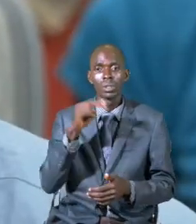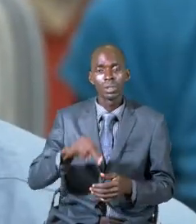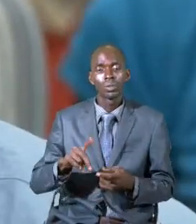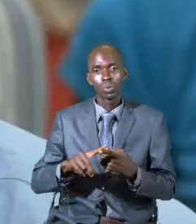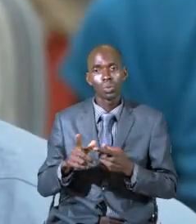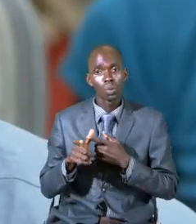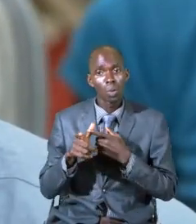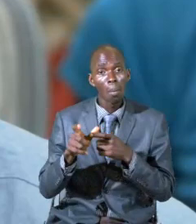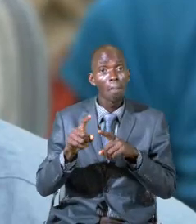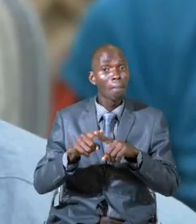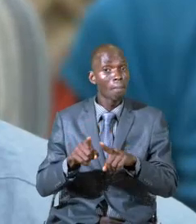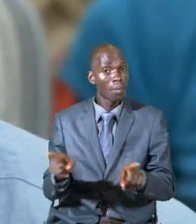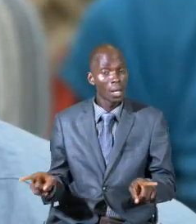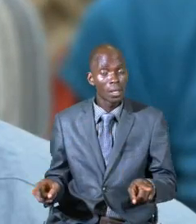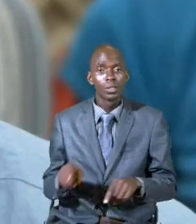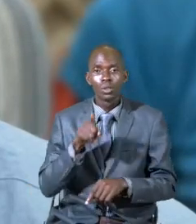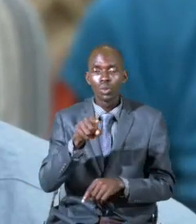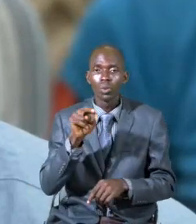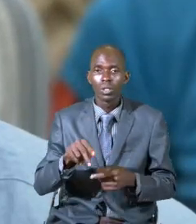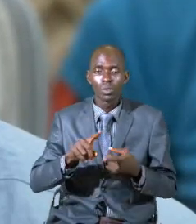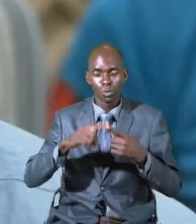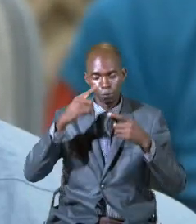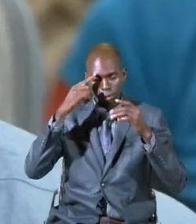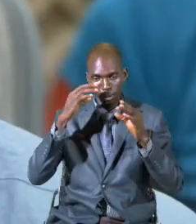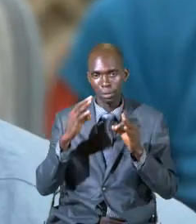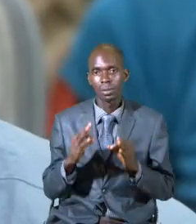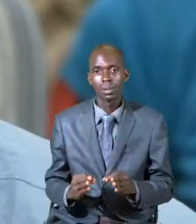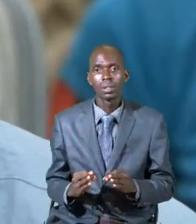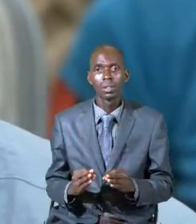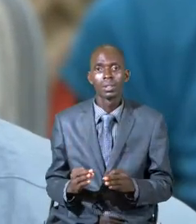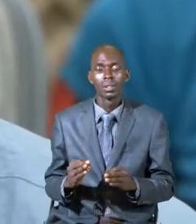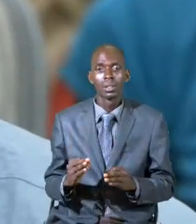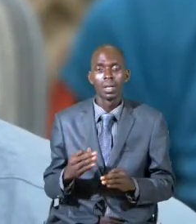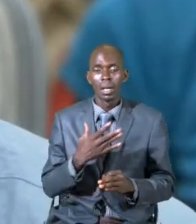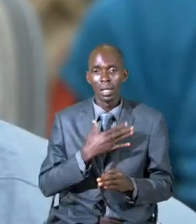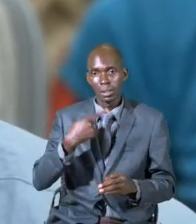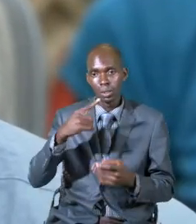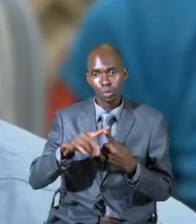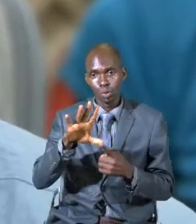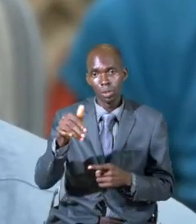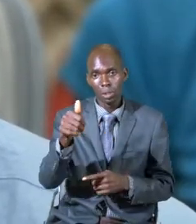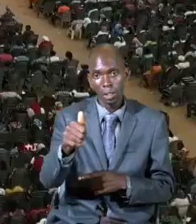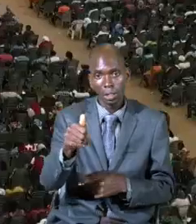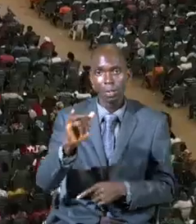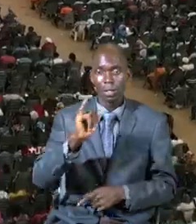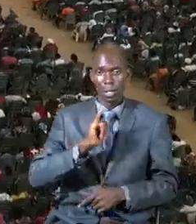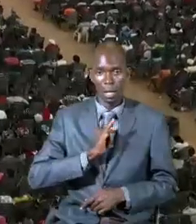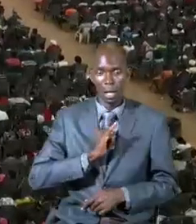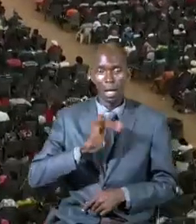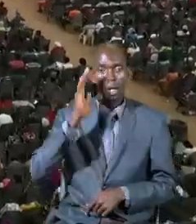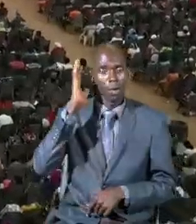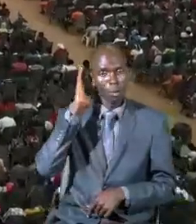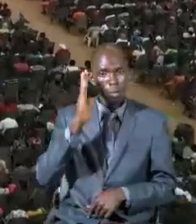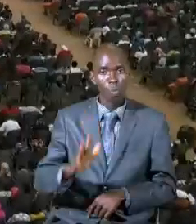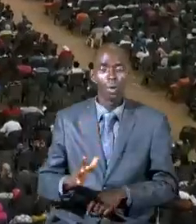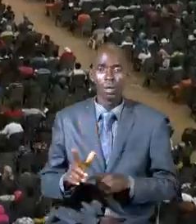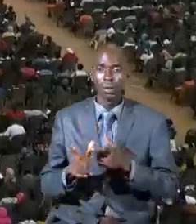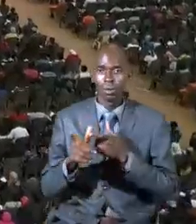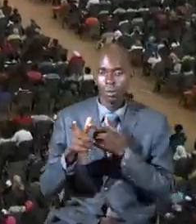But then you have to make up your mind, I will run. That's not enough. I will